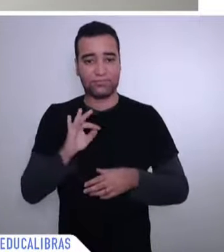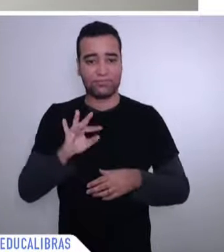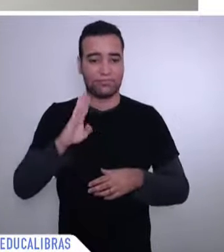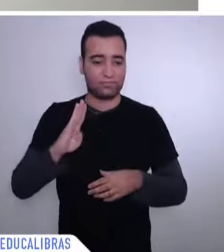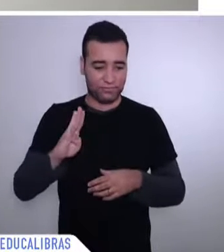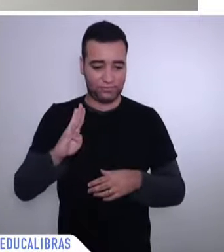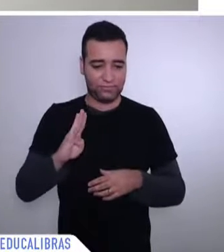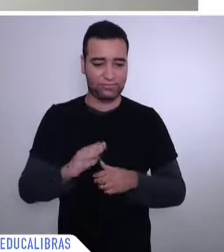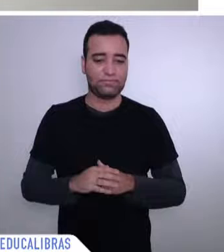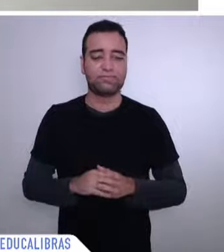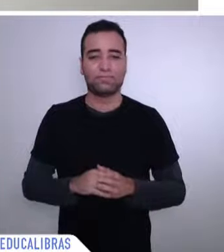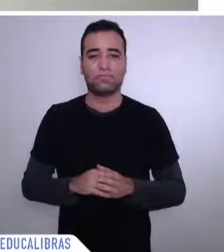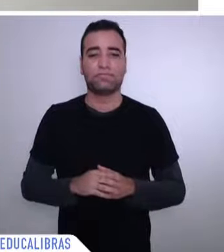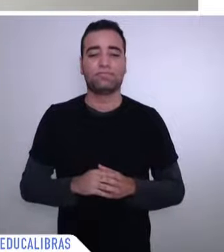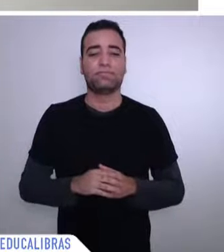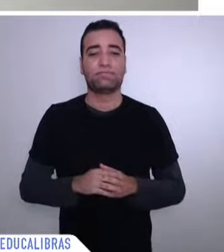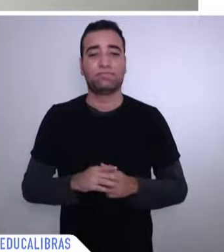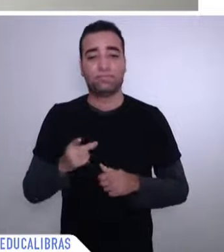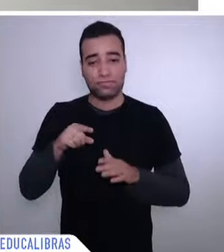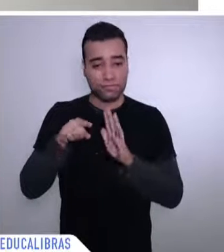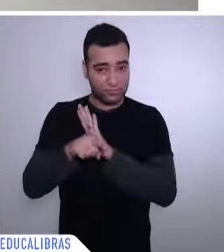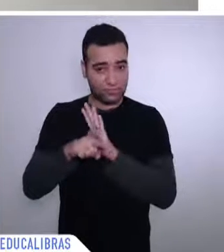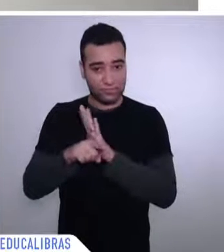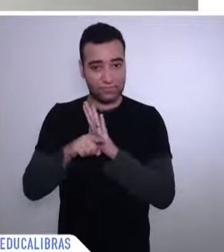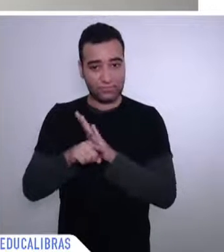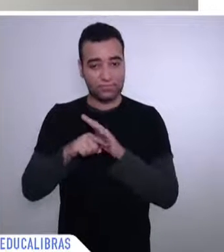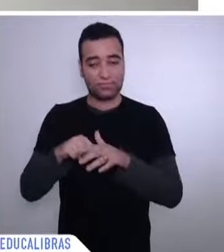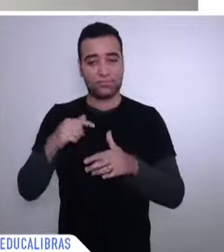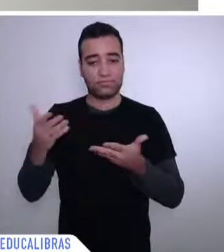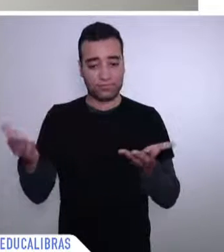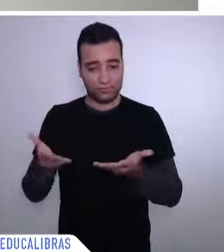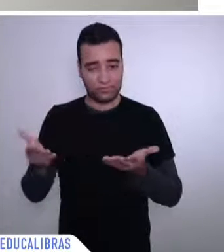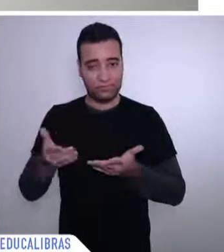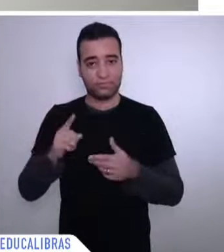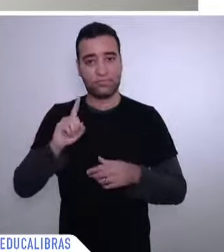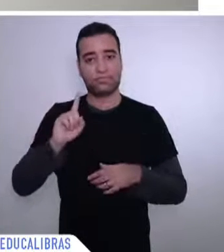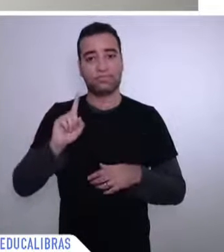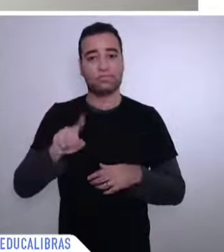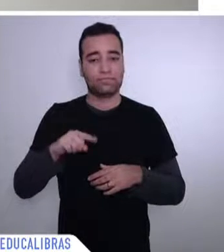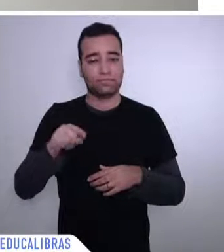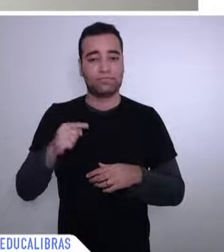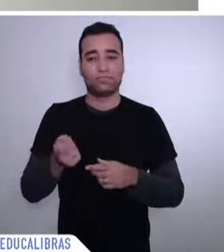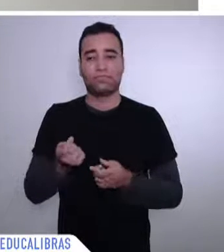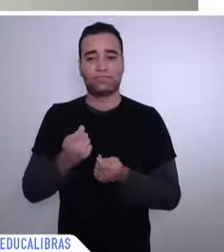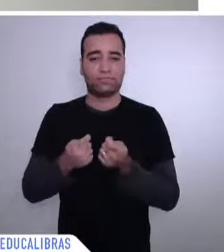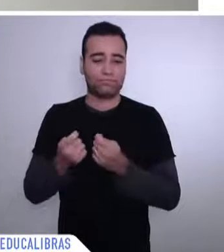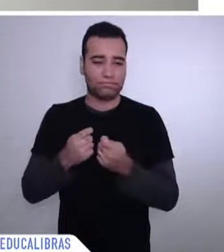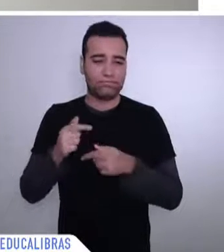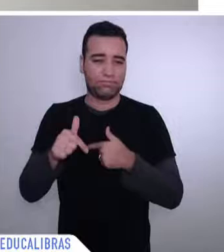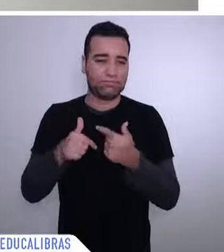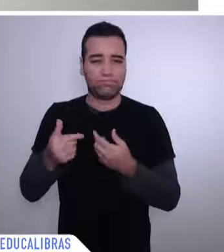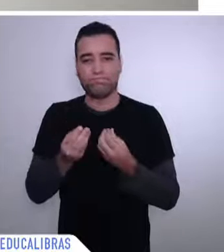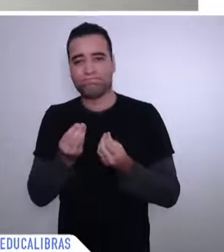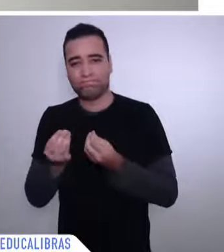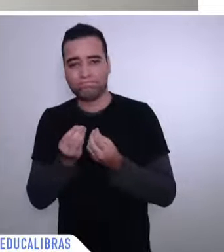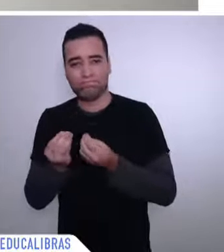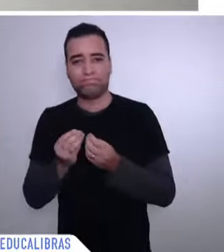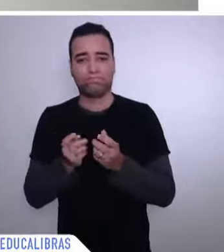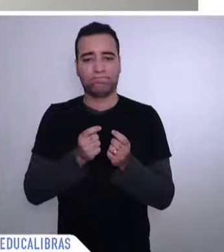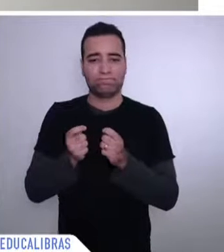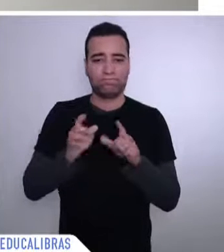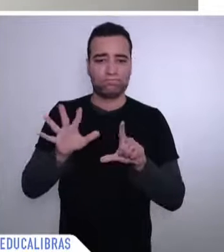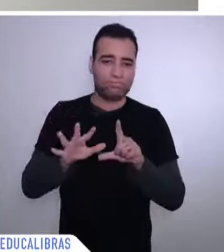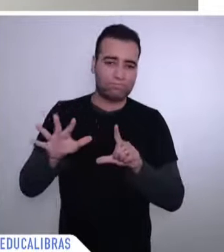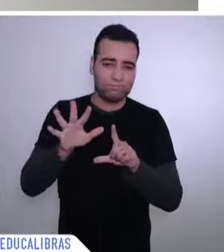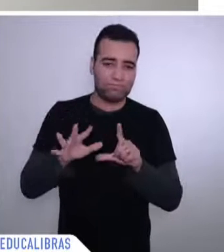intelligence on the labor market. He was co-editor and co-author of the OECD Employment Outlook 2019,